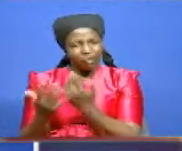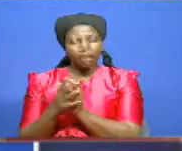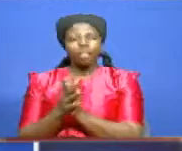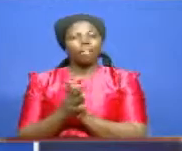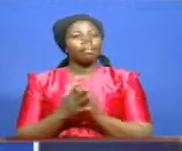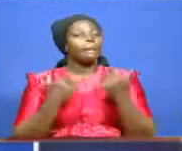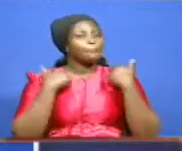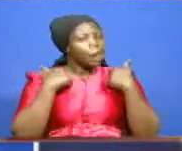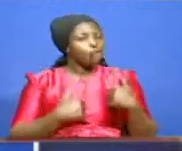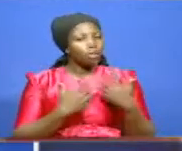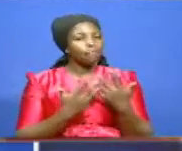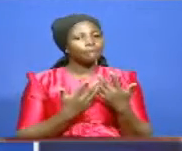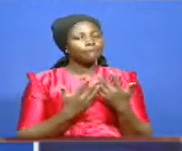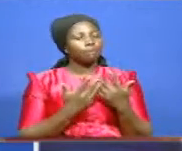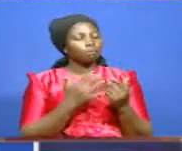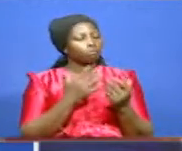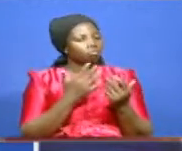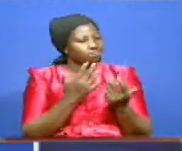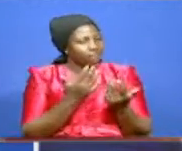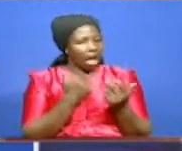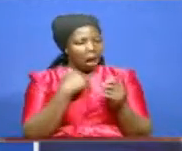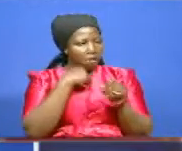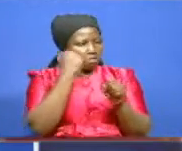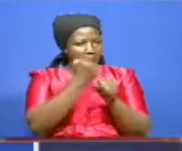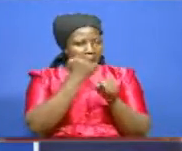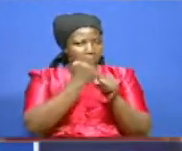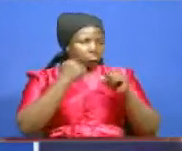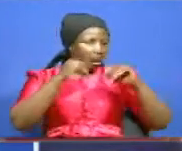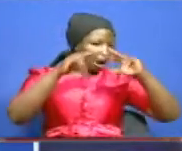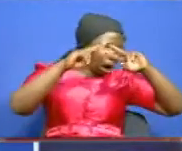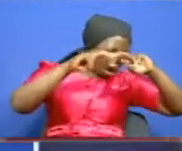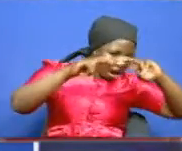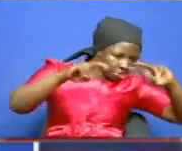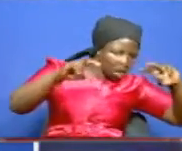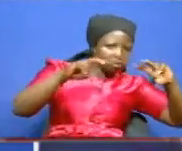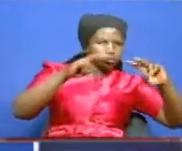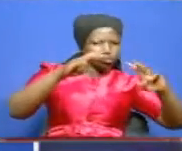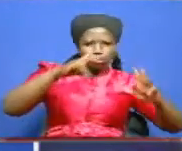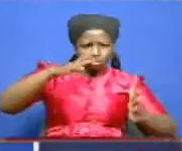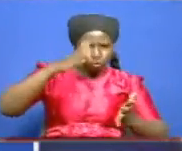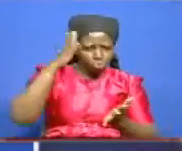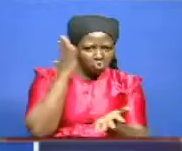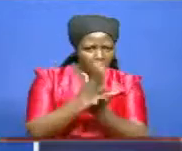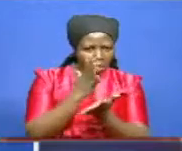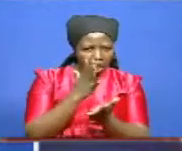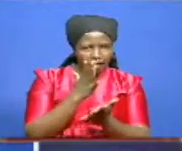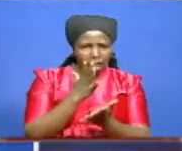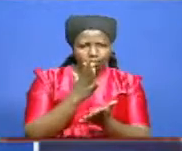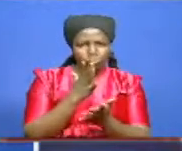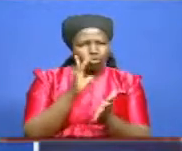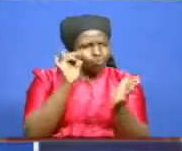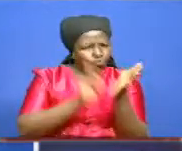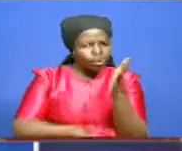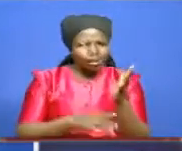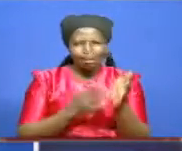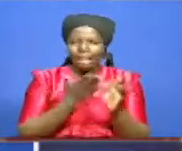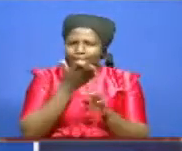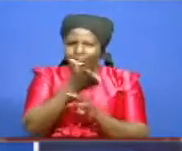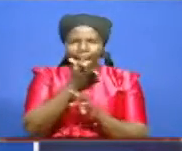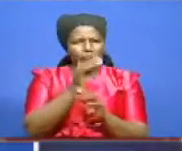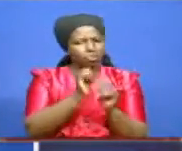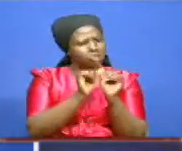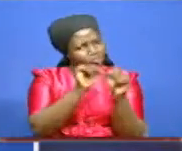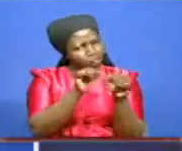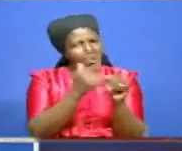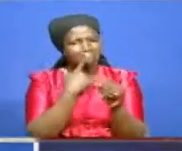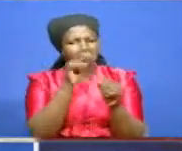I have not done a survey to ascertain what it is that would be